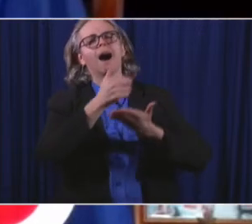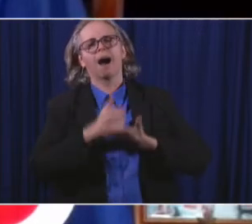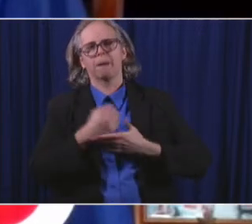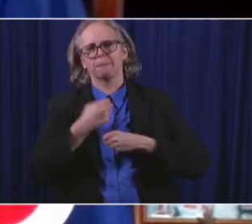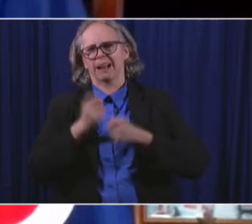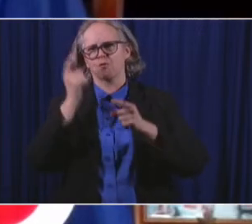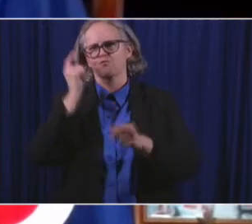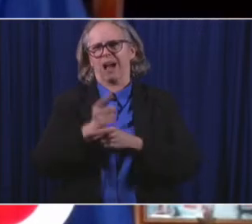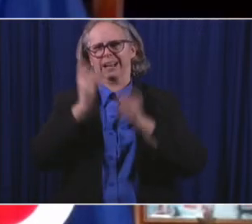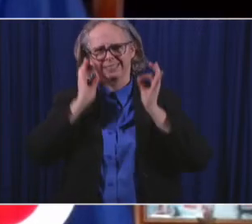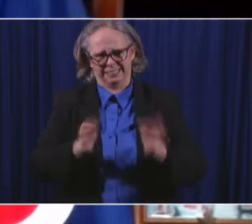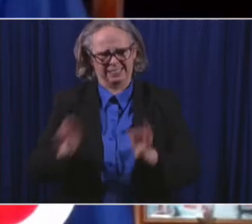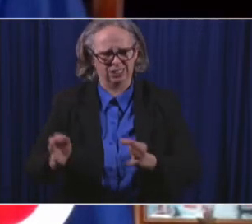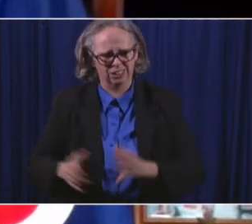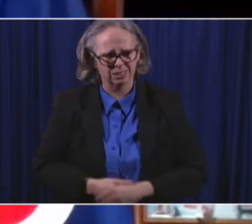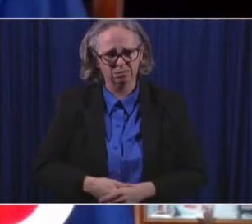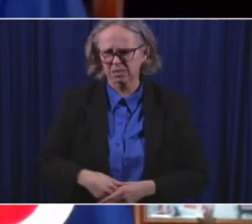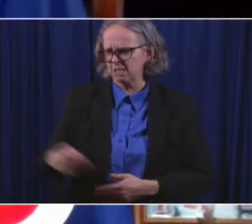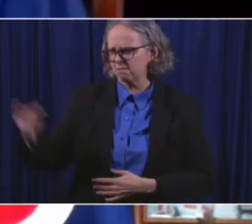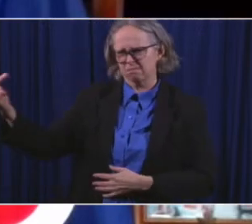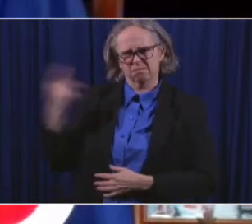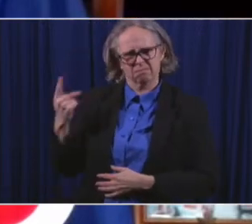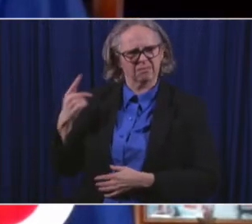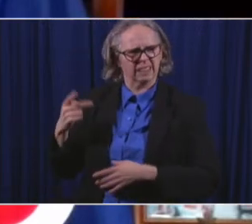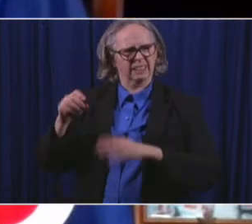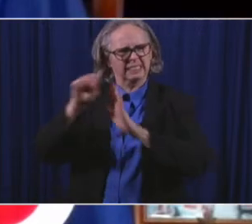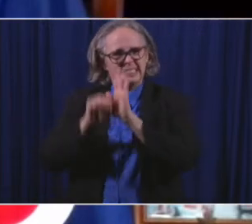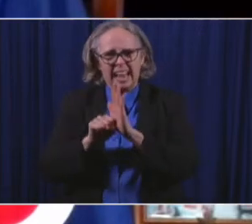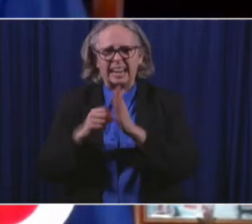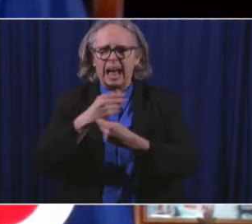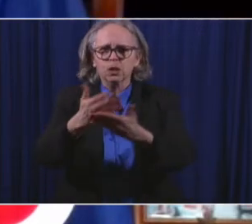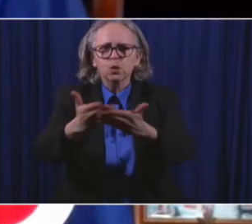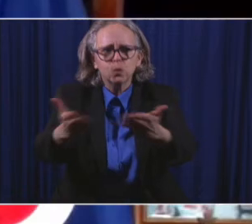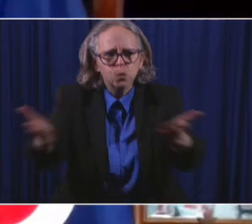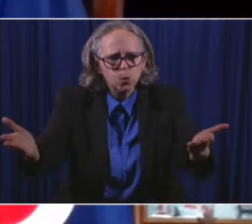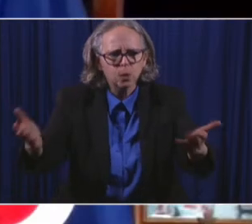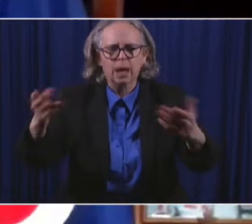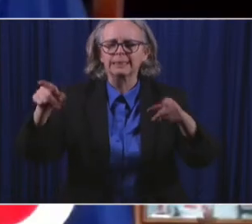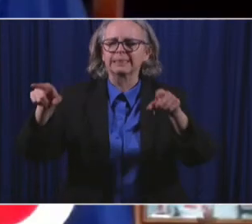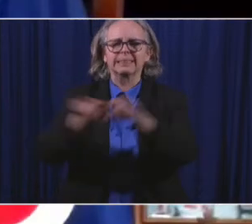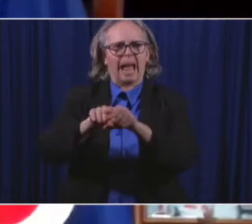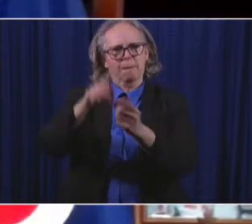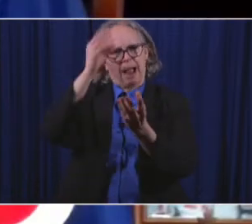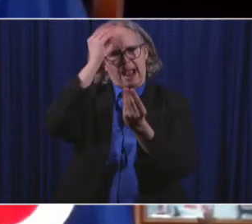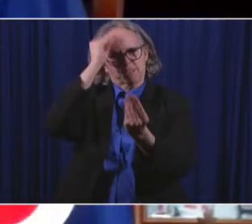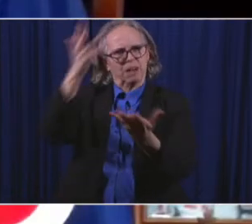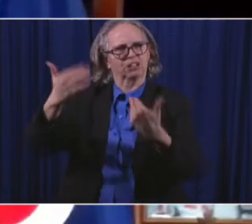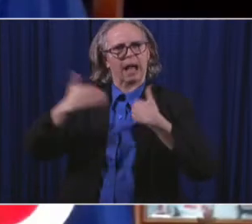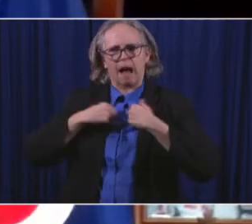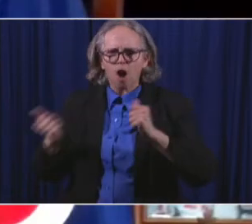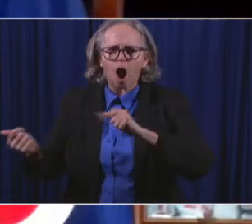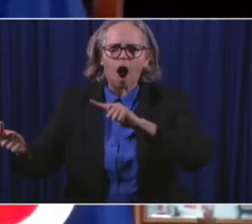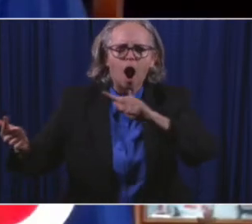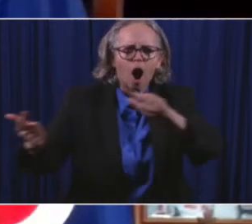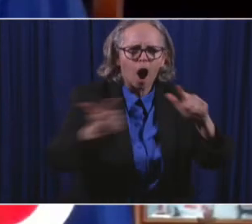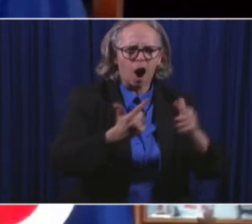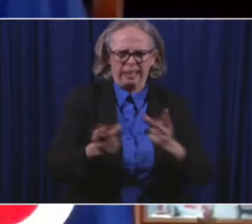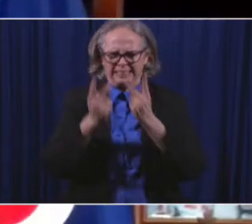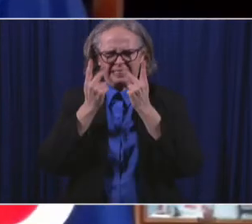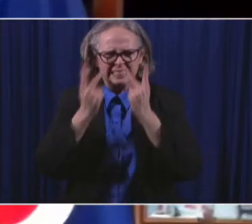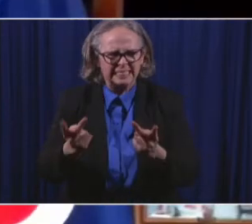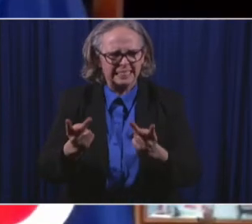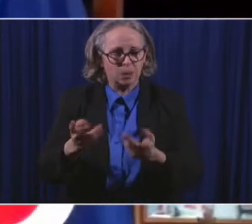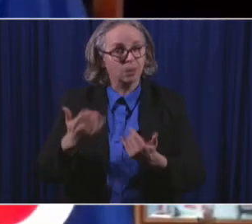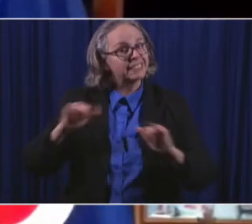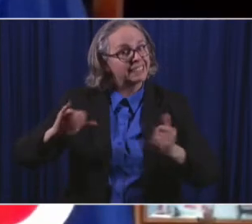are, and that we can continue to learn from each other, from this data, to improve the way we serve our customers, which are the people of the state